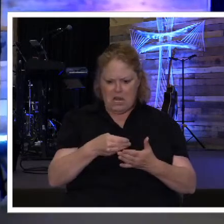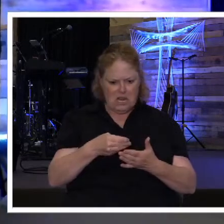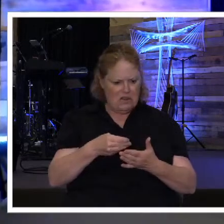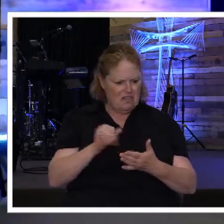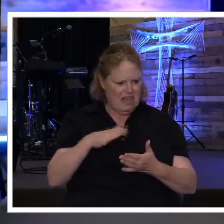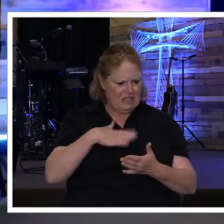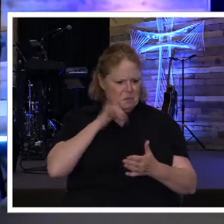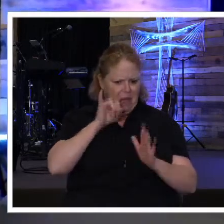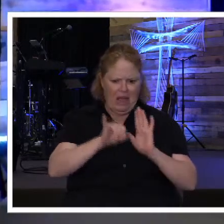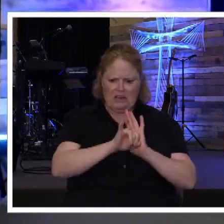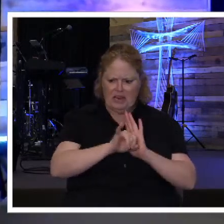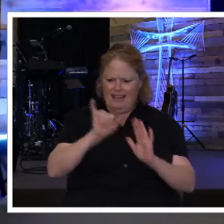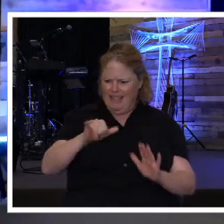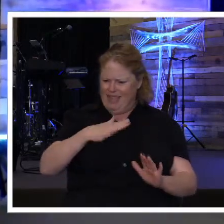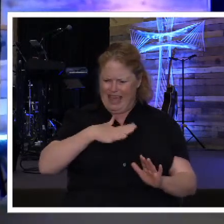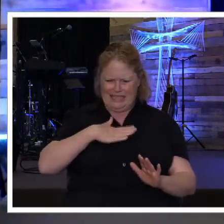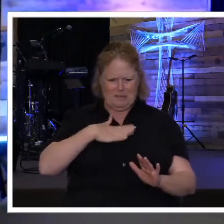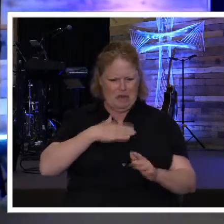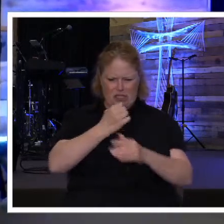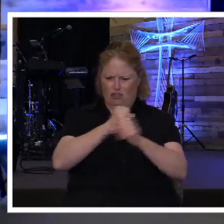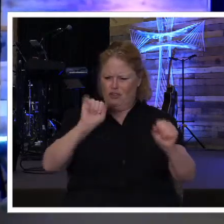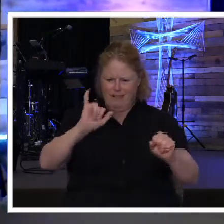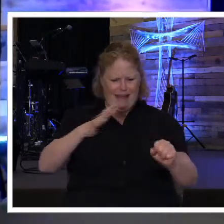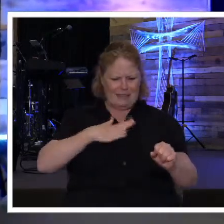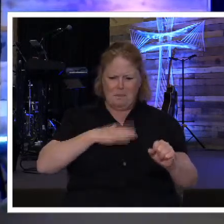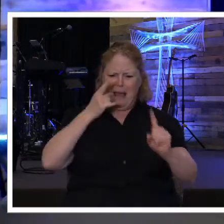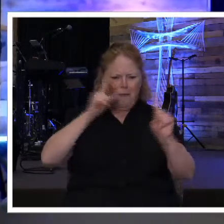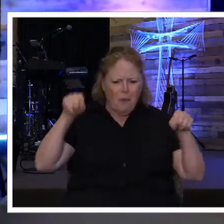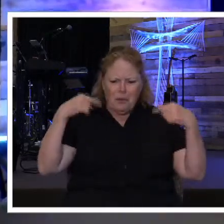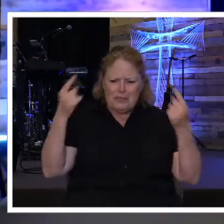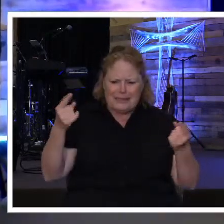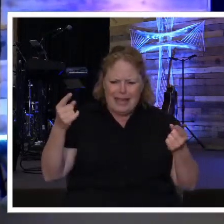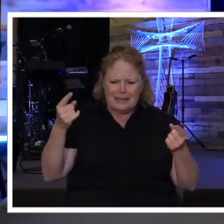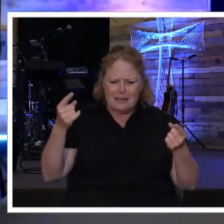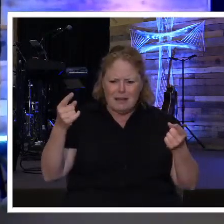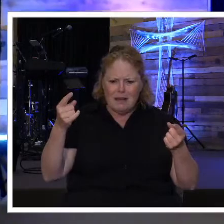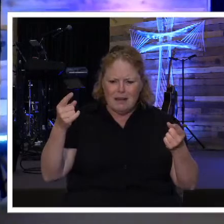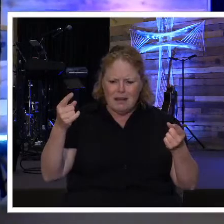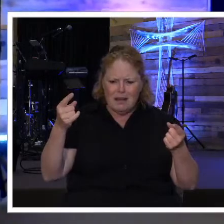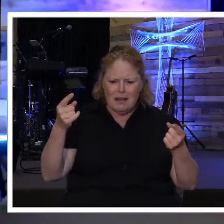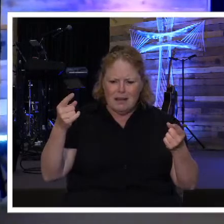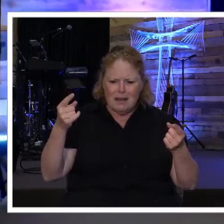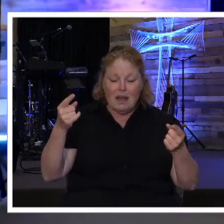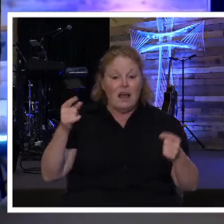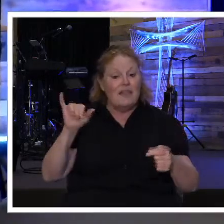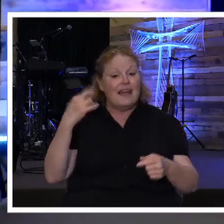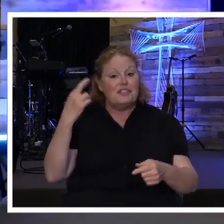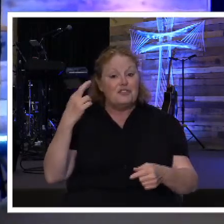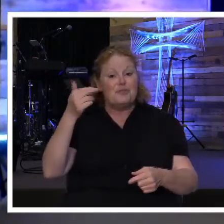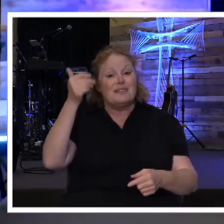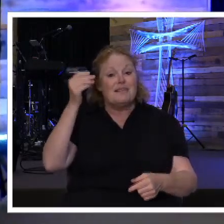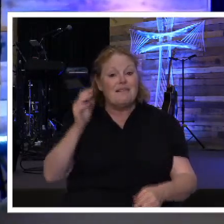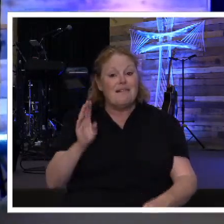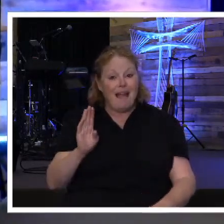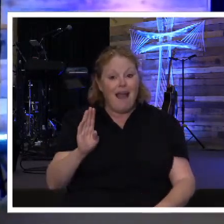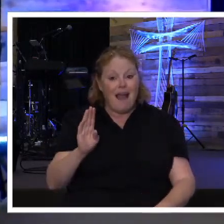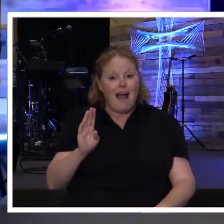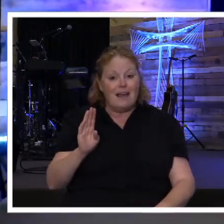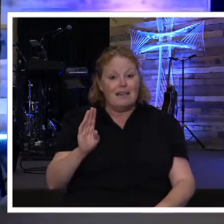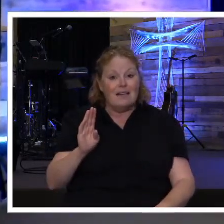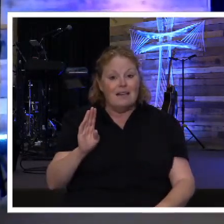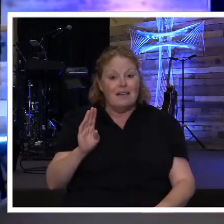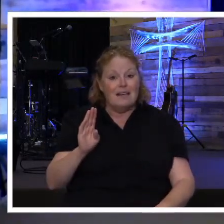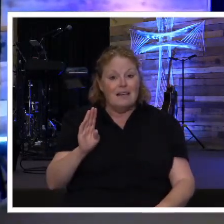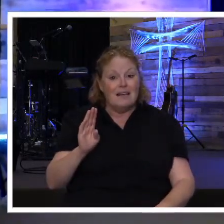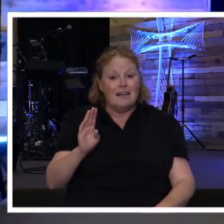identity, money had been his security, and for some reason, it had been the reason that God and a relationship with God